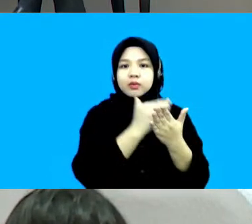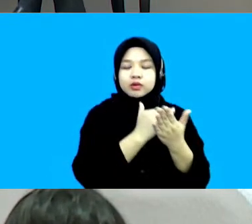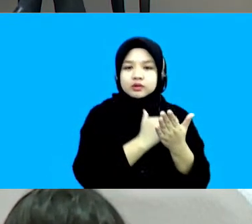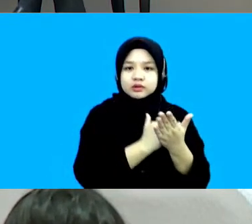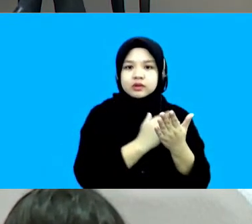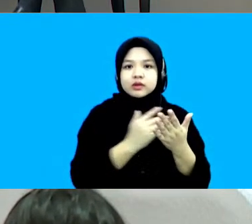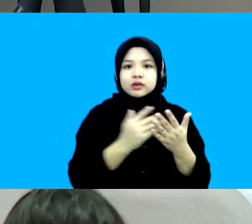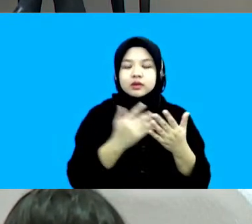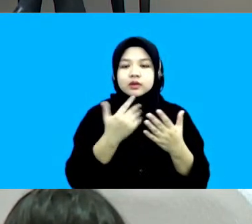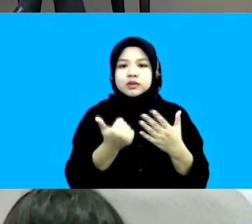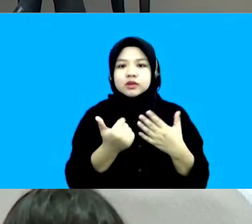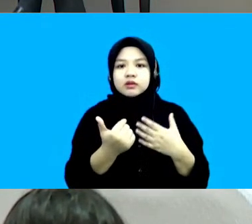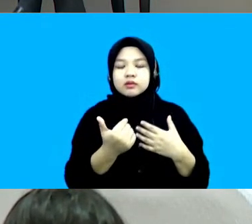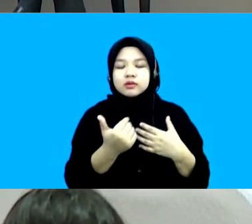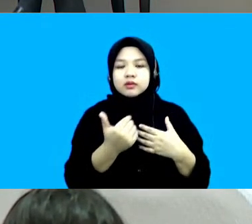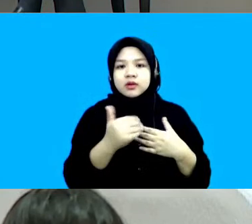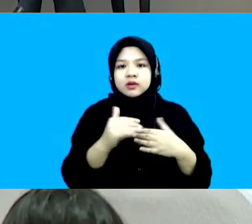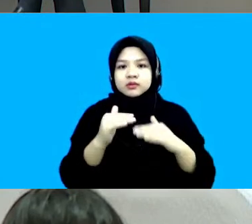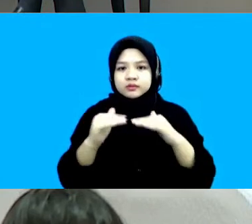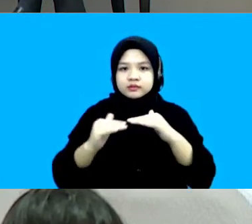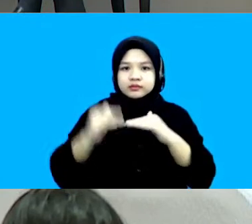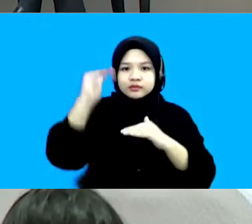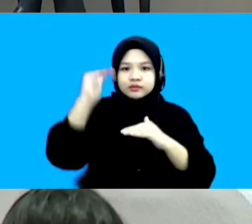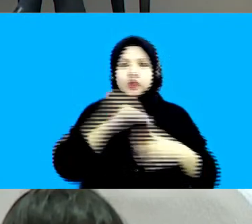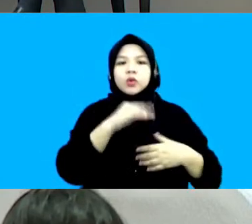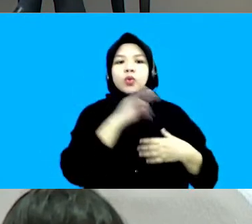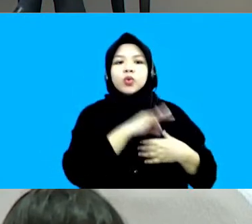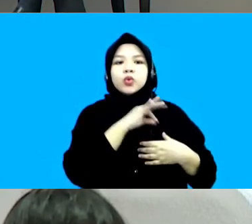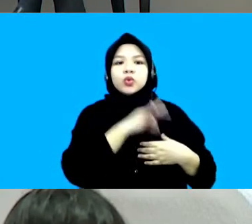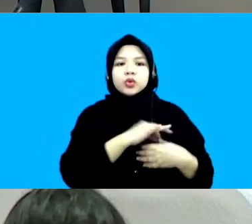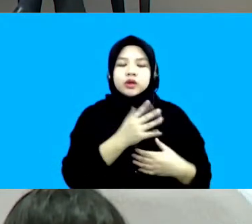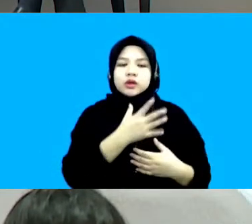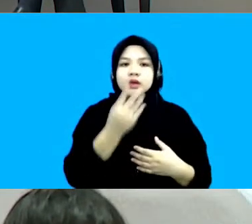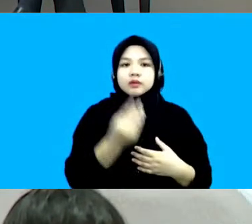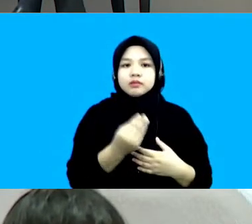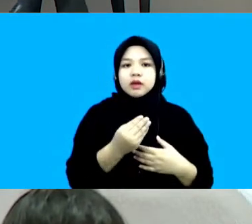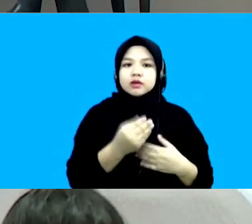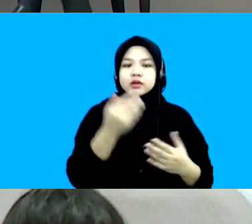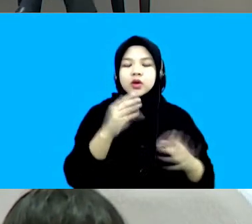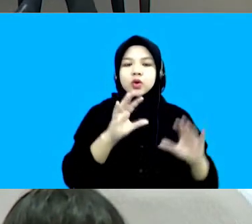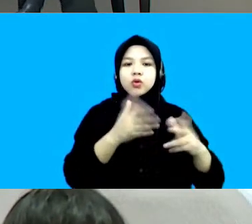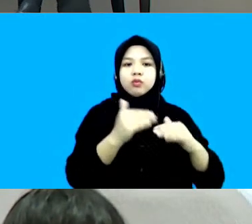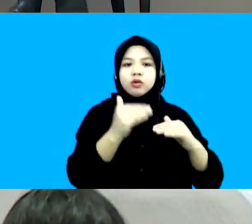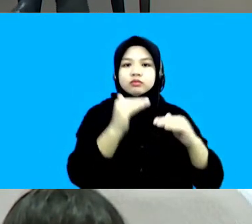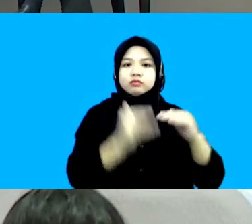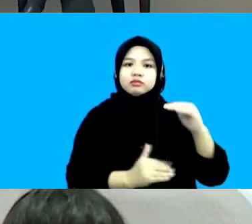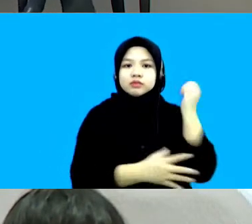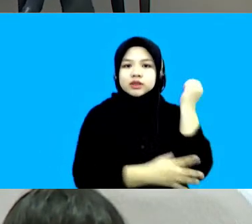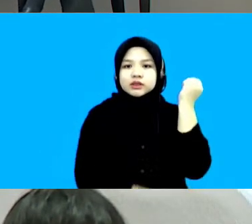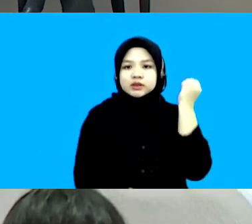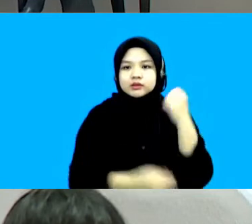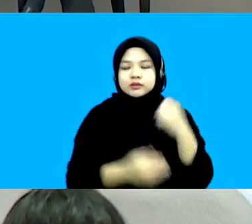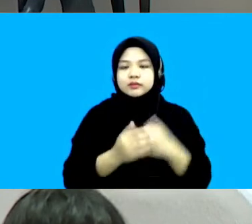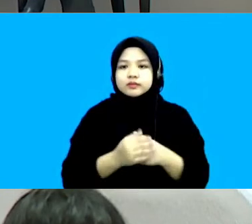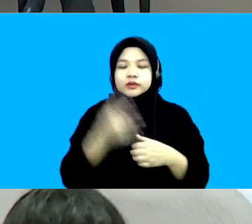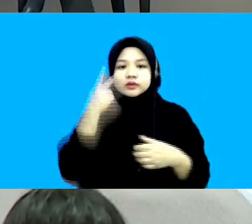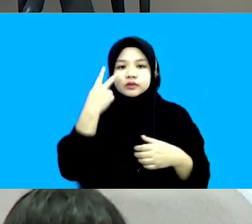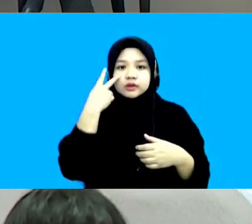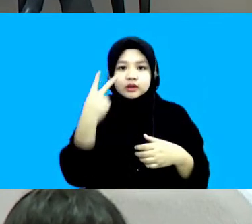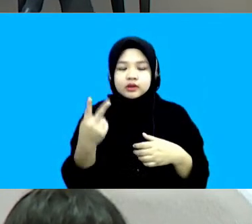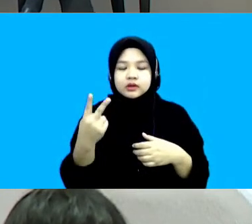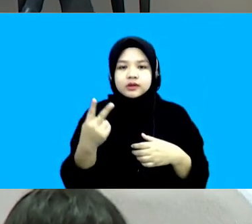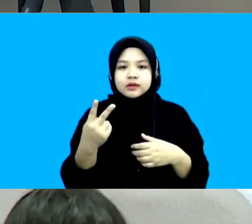the spending on health, the growth is much faster than GDP per capita. So there is no way that health spending could be funded